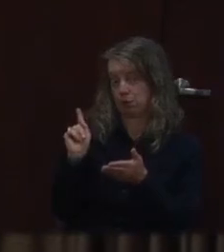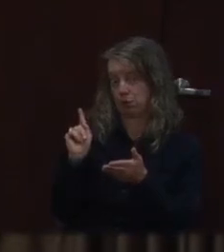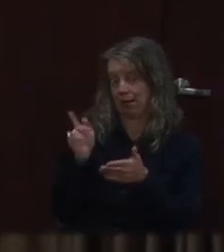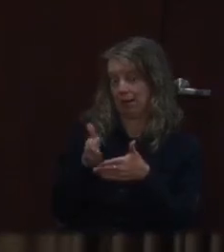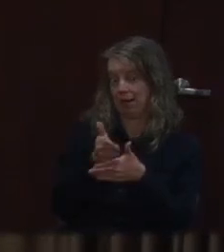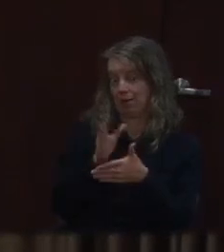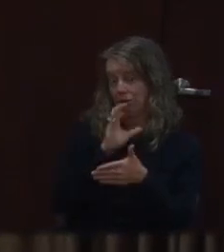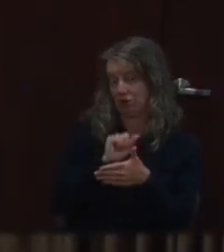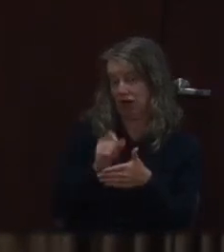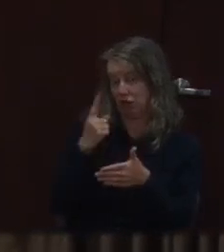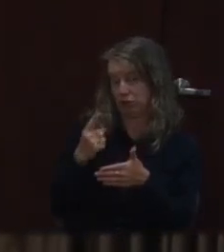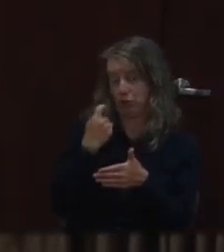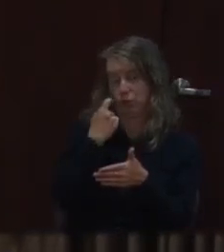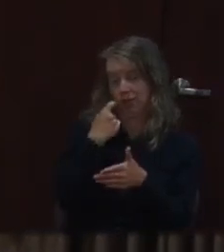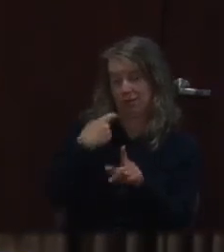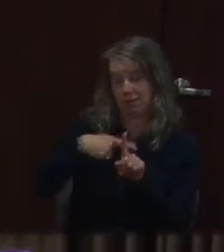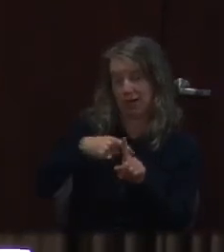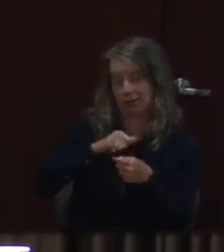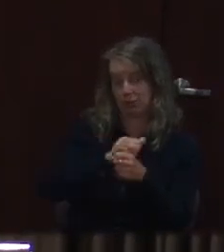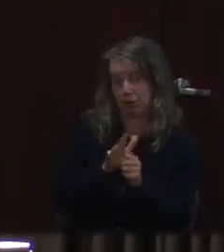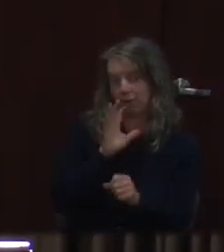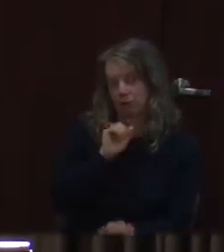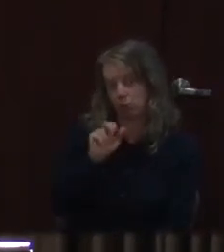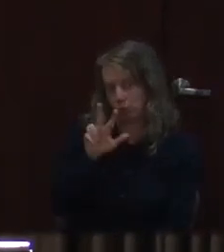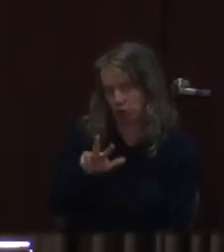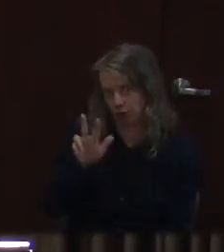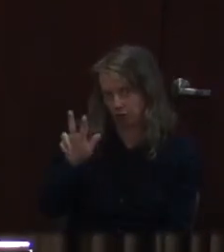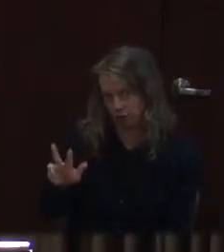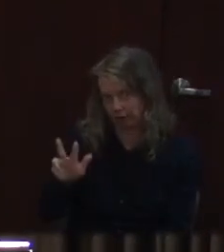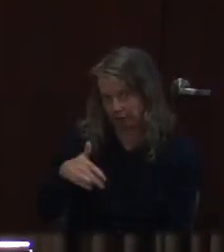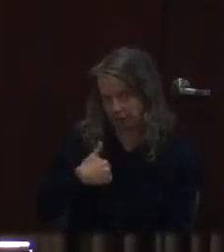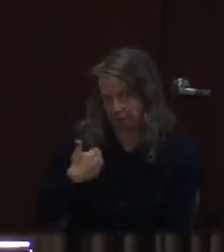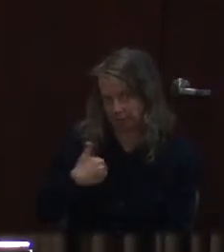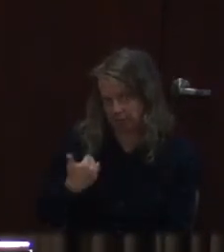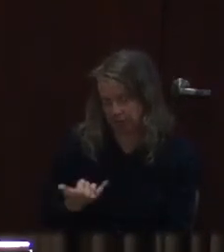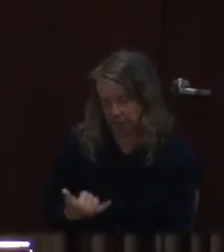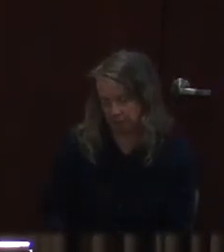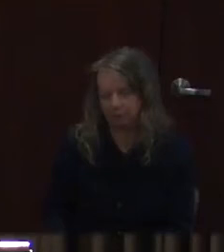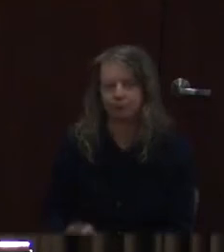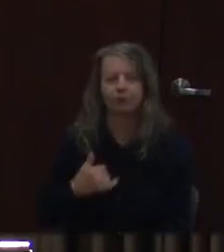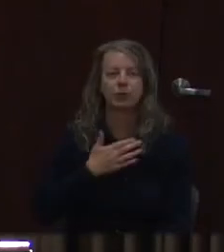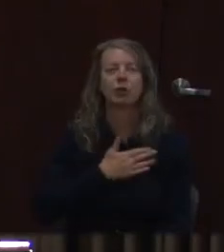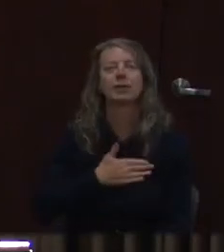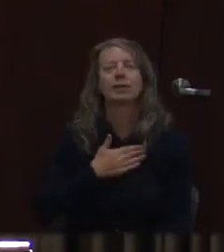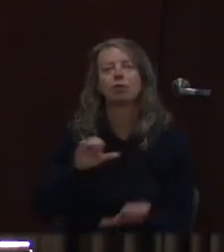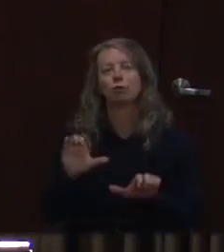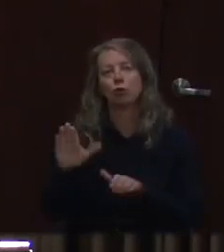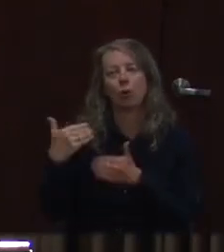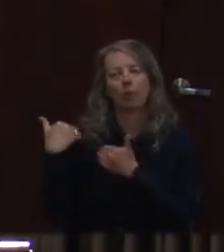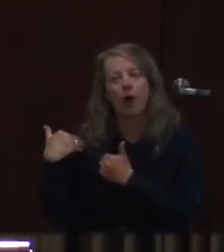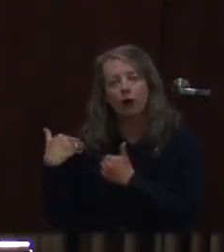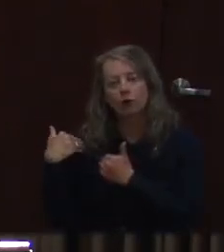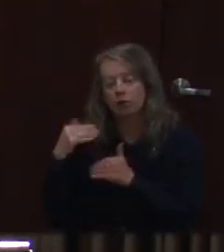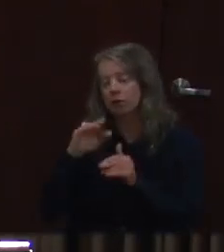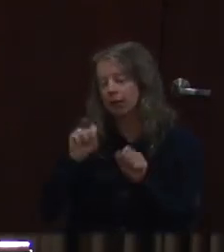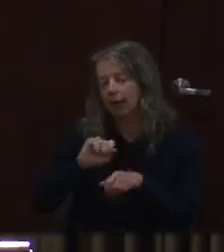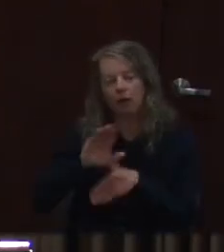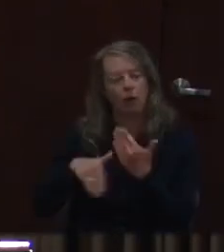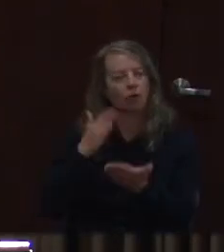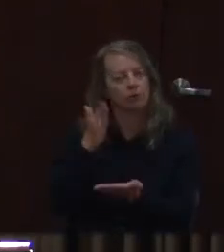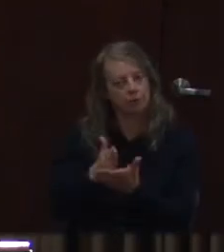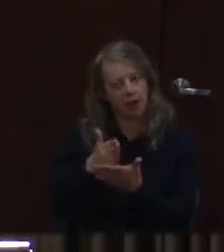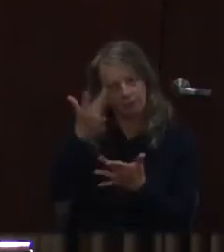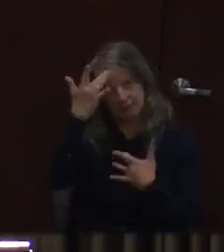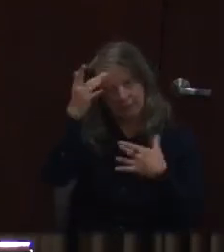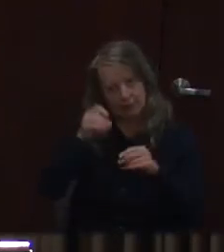recent cases is 33 years old. And so please do your part. We can all stop the spread of this virus that